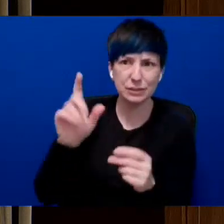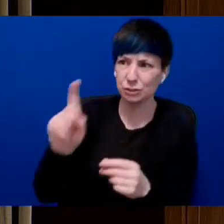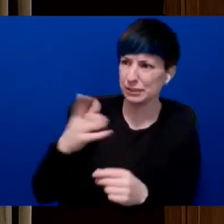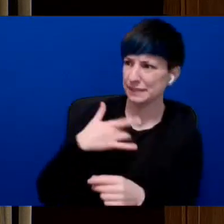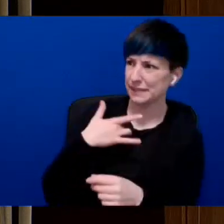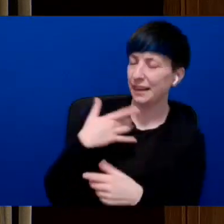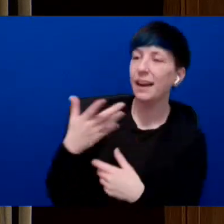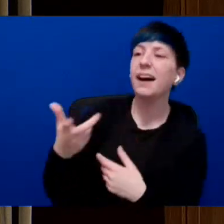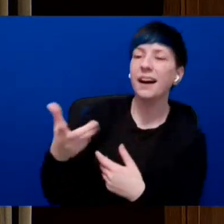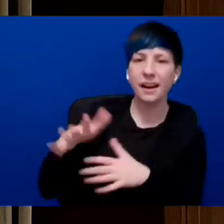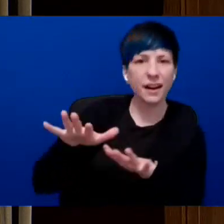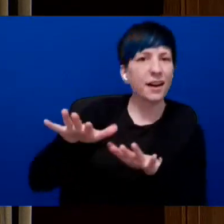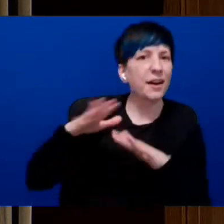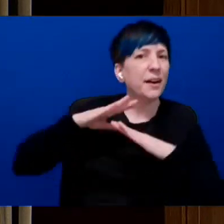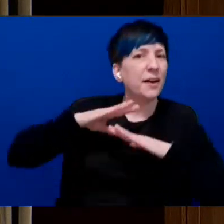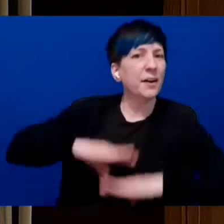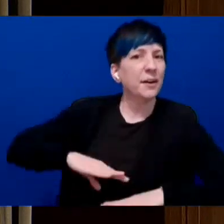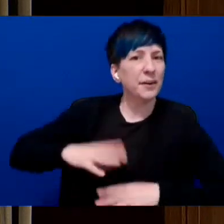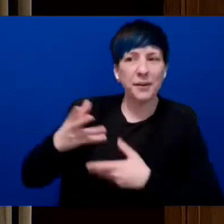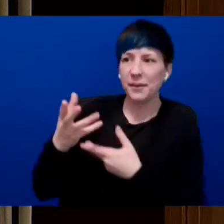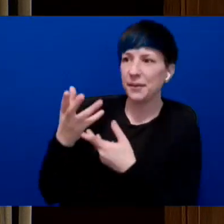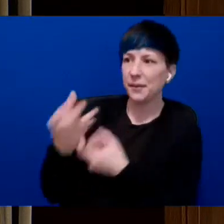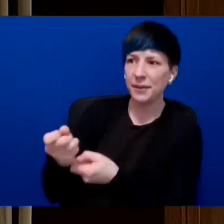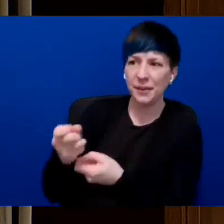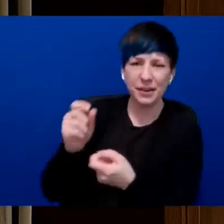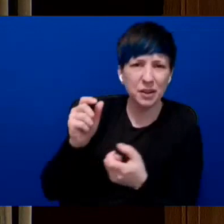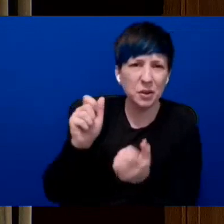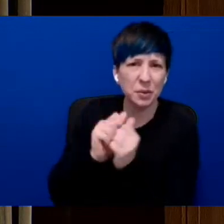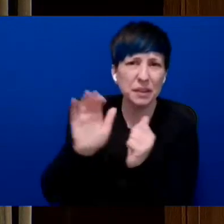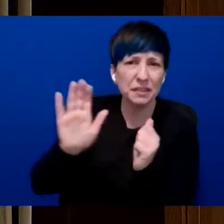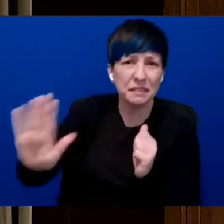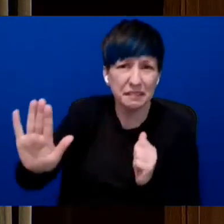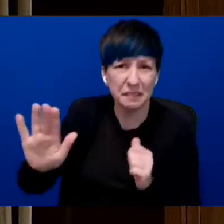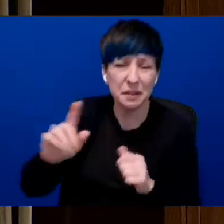shiny 25-cent pre-election promise?